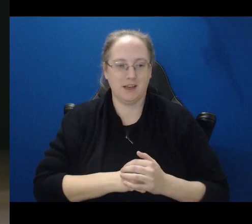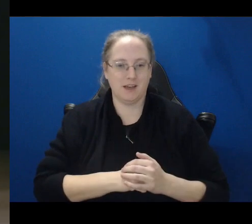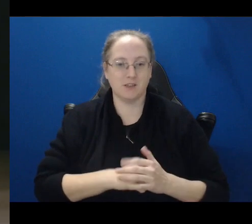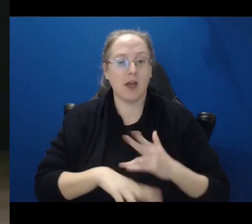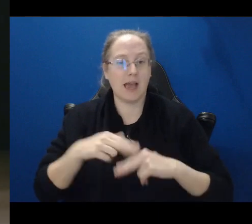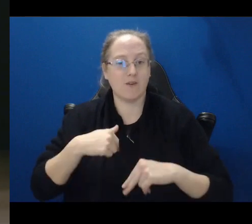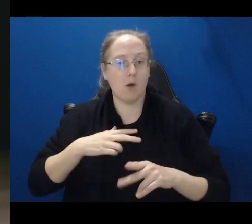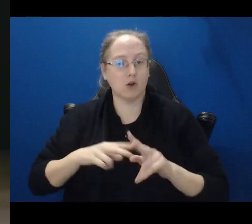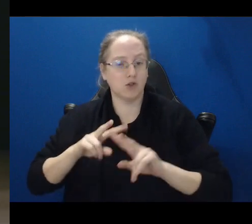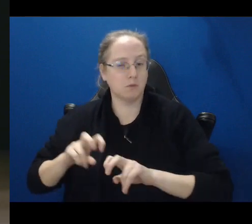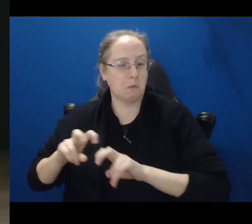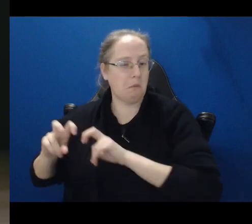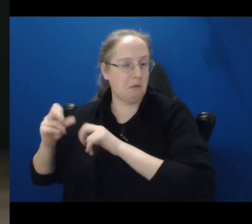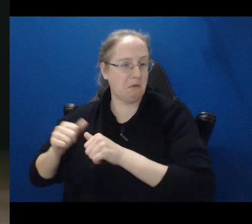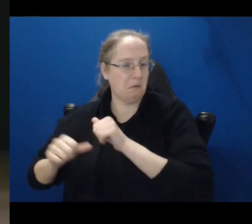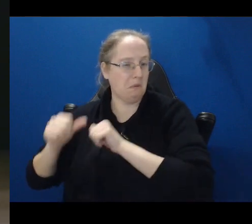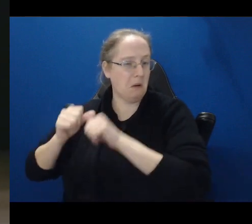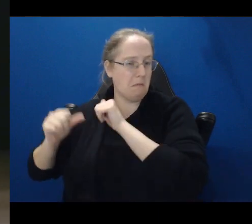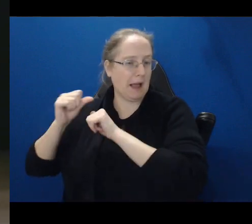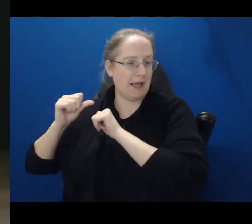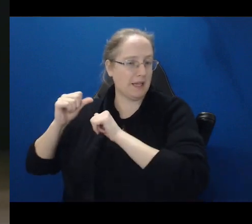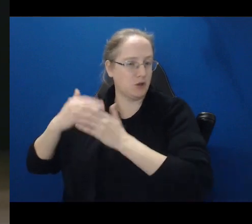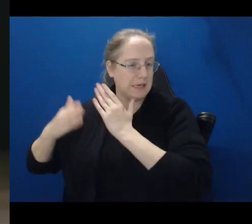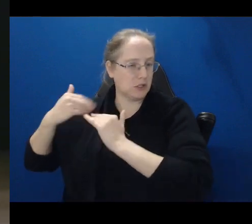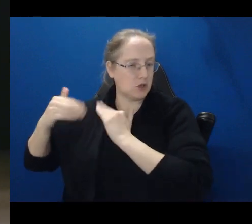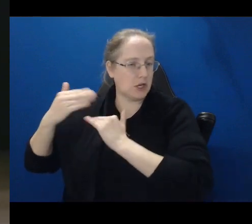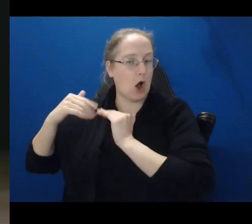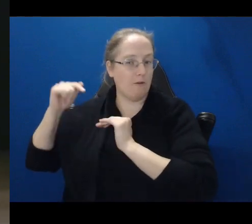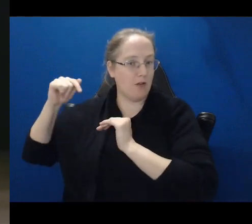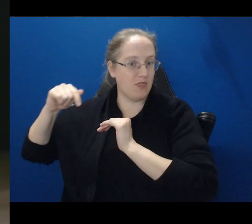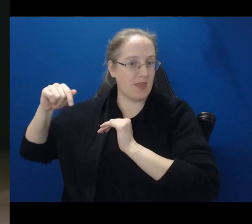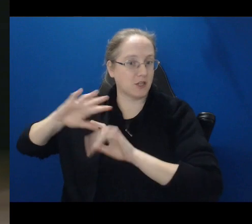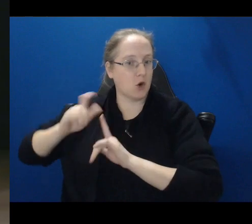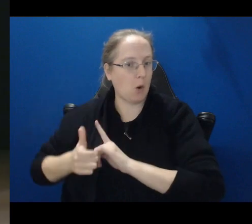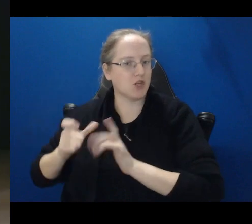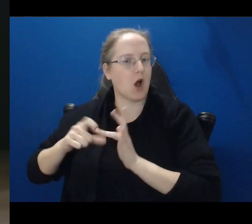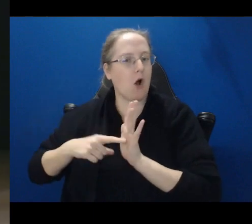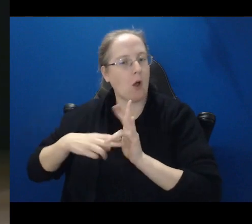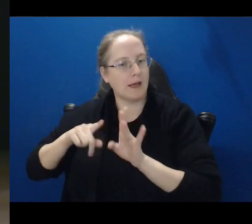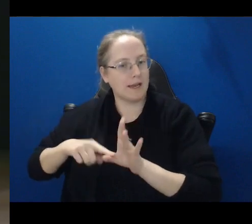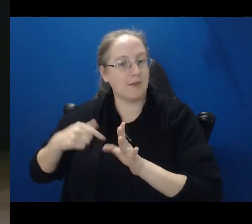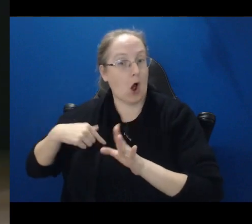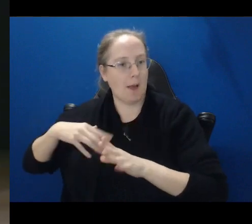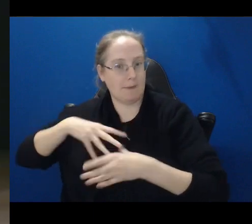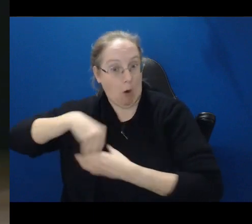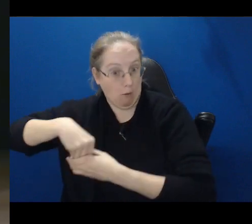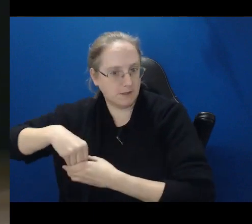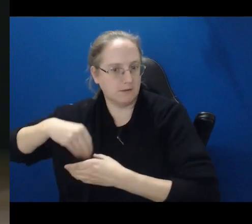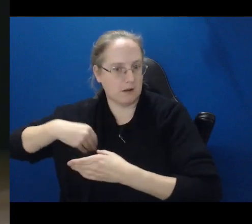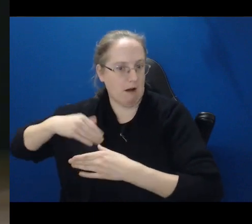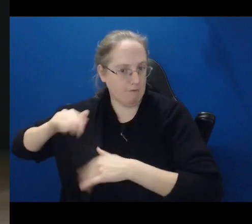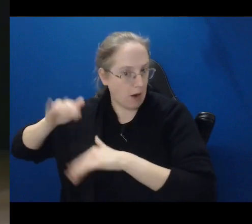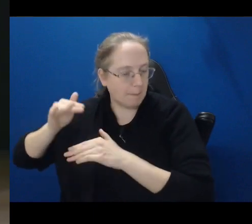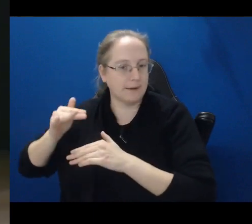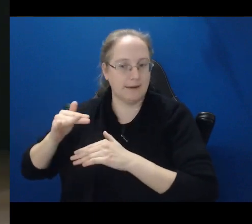of how the colony that I'm a part of has developed and established itself and